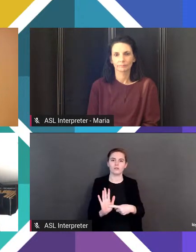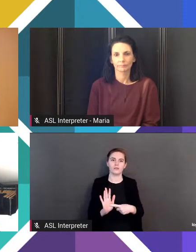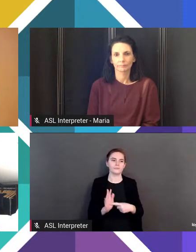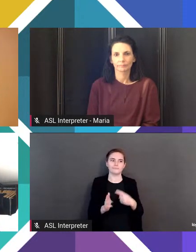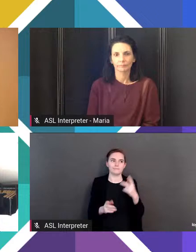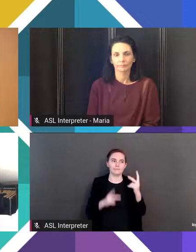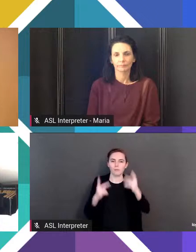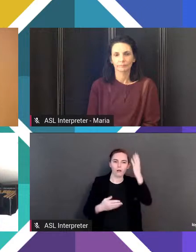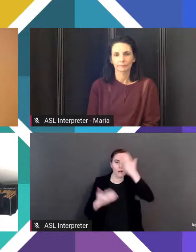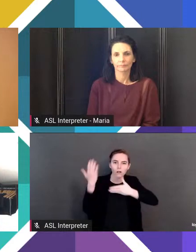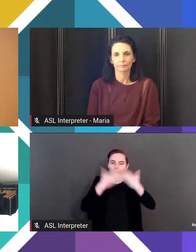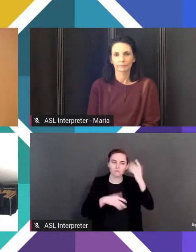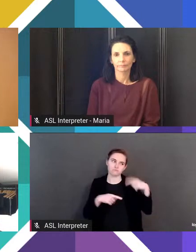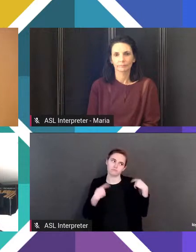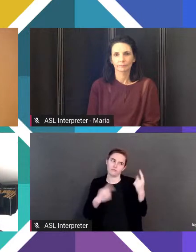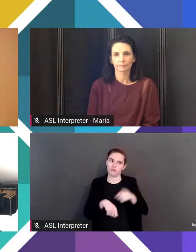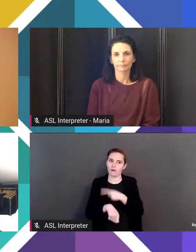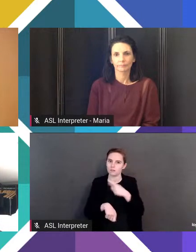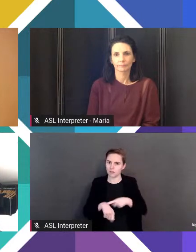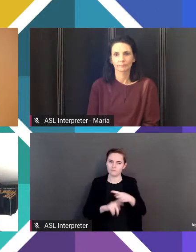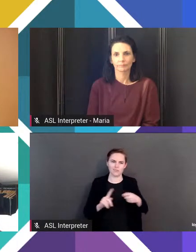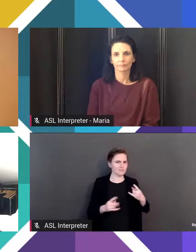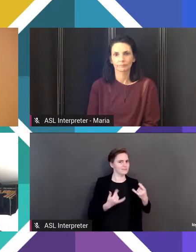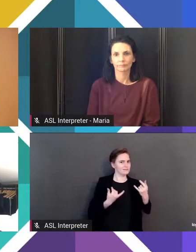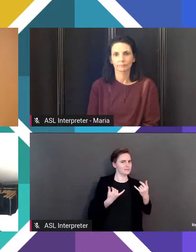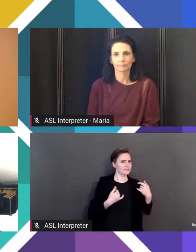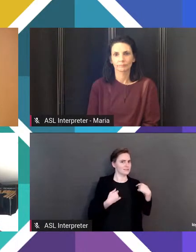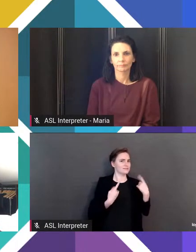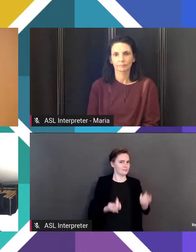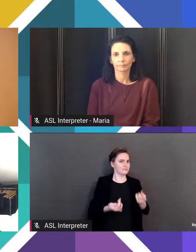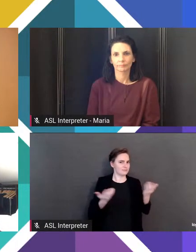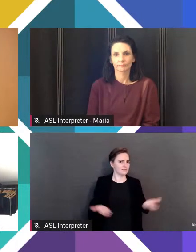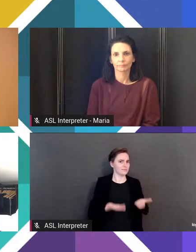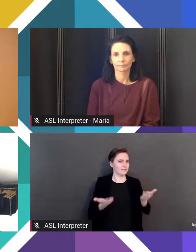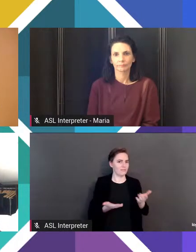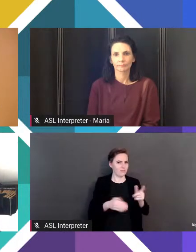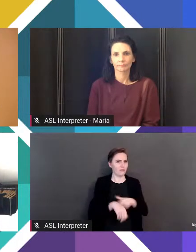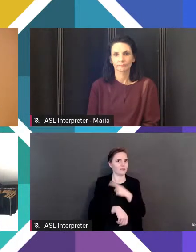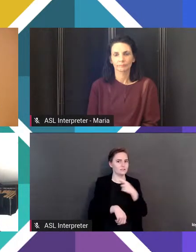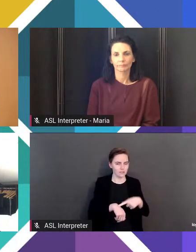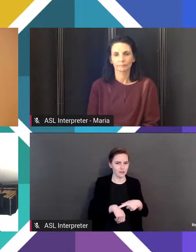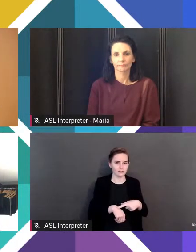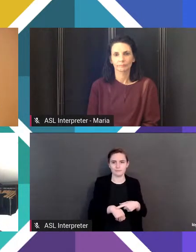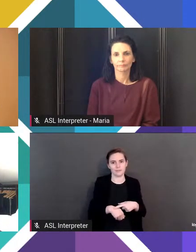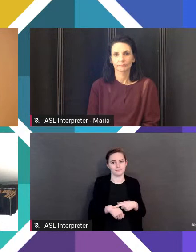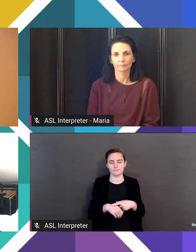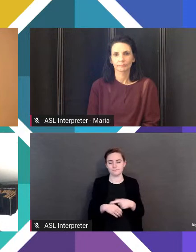like don't know the historical context of. And I think